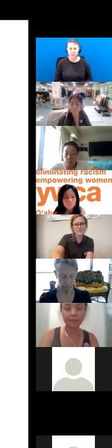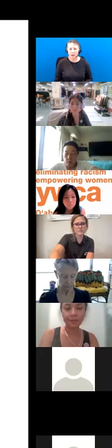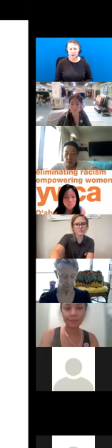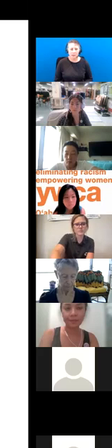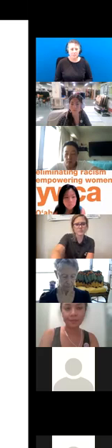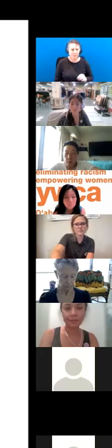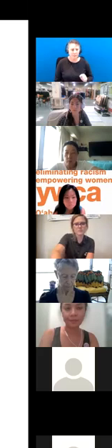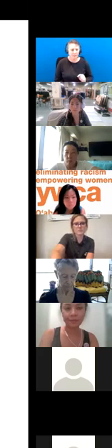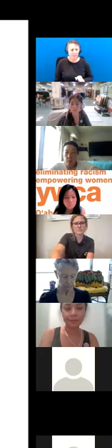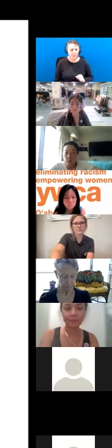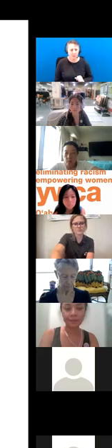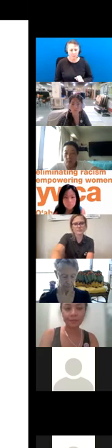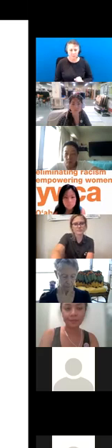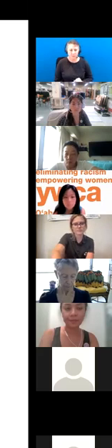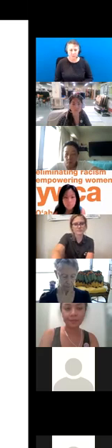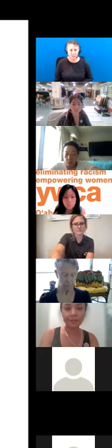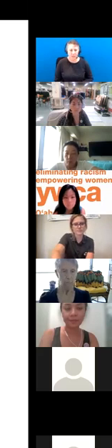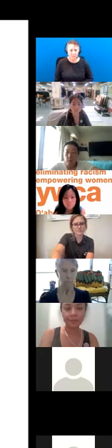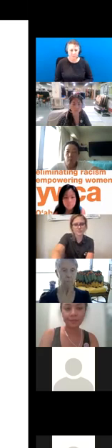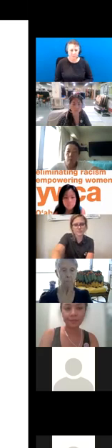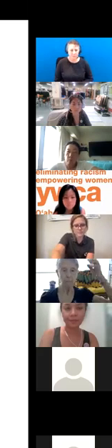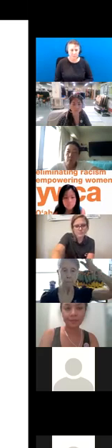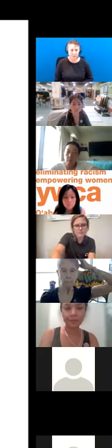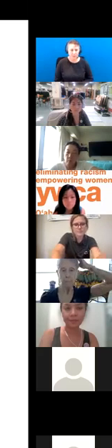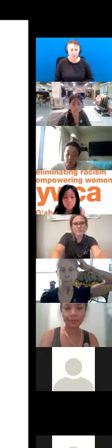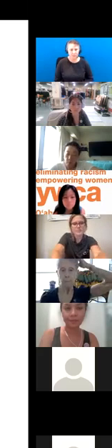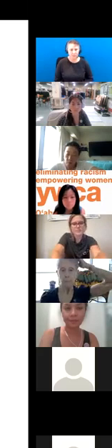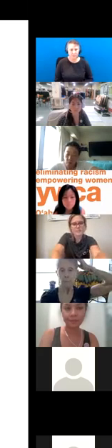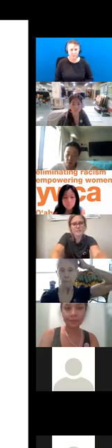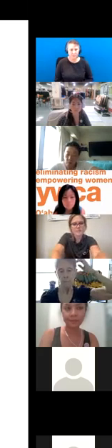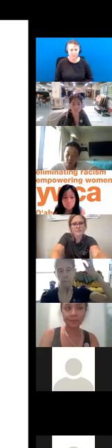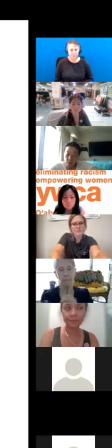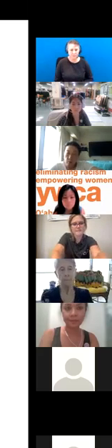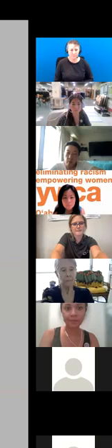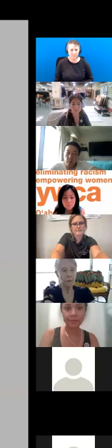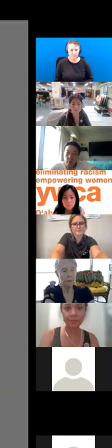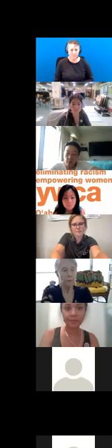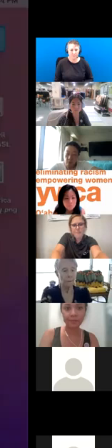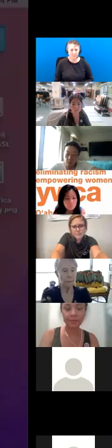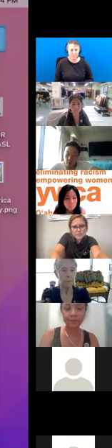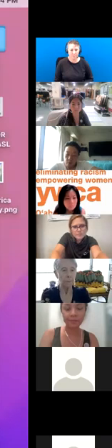like. I'll see if I can also turn on the captioning for this video.